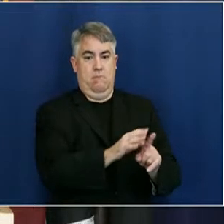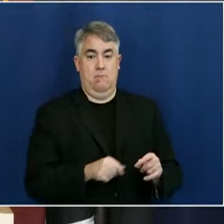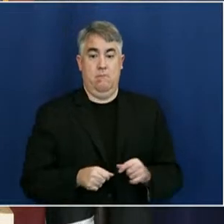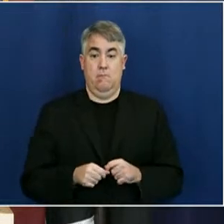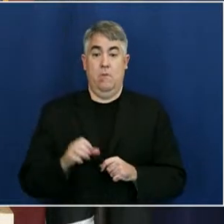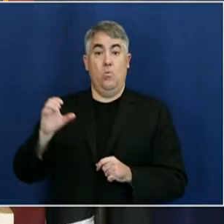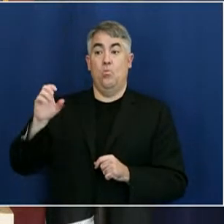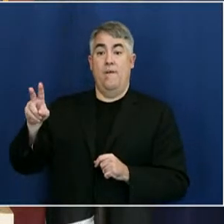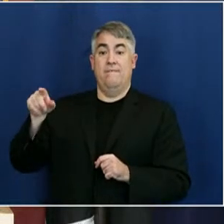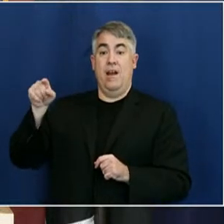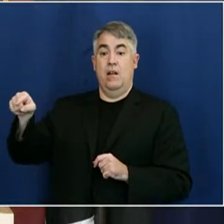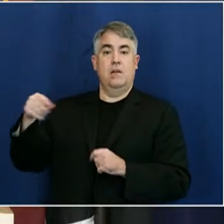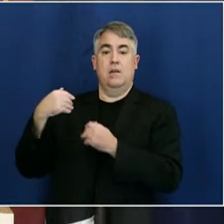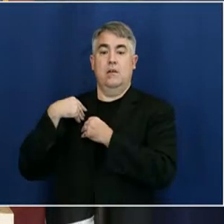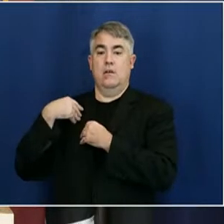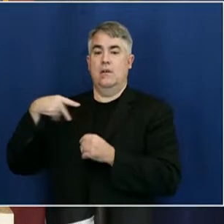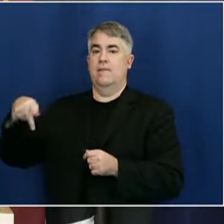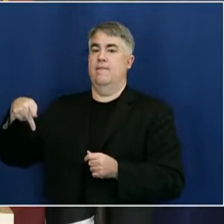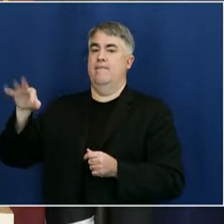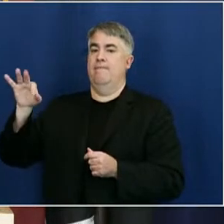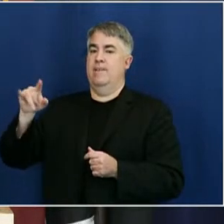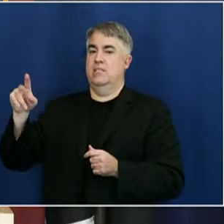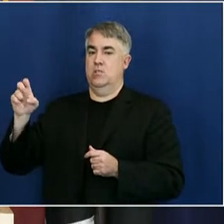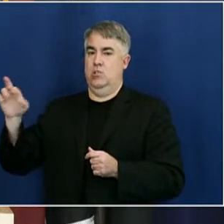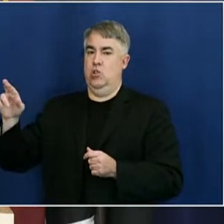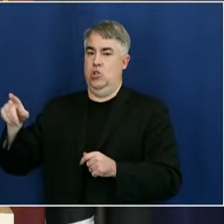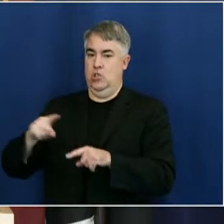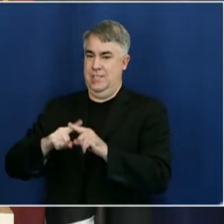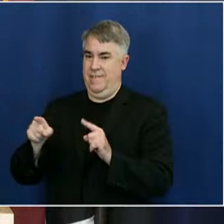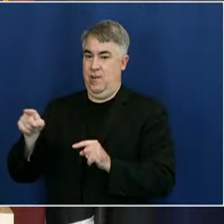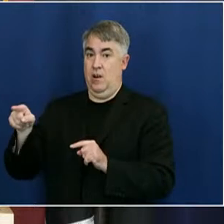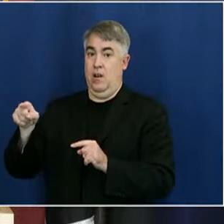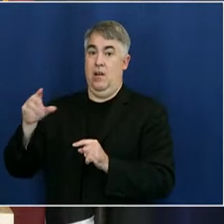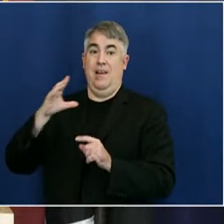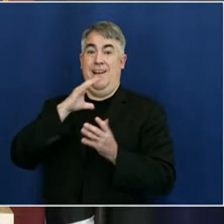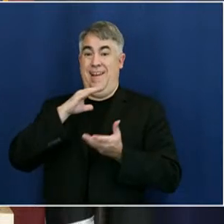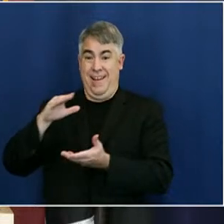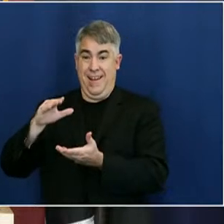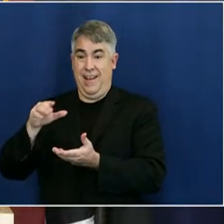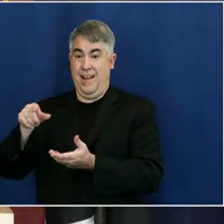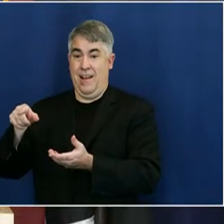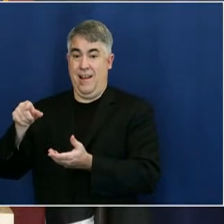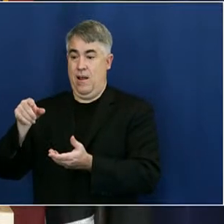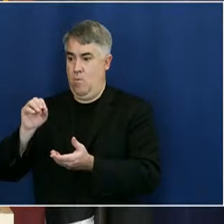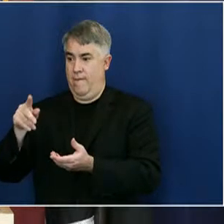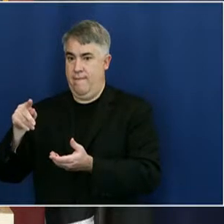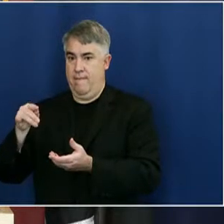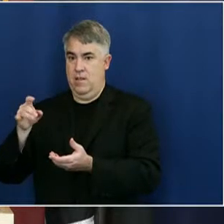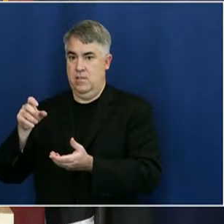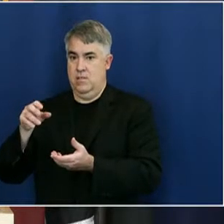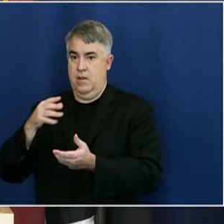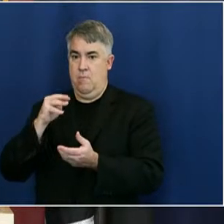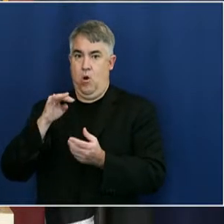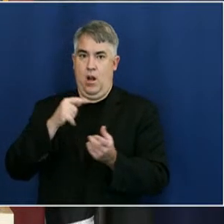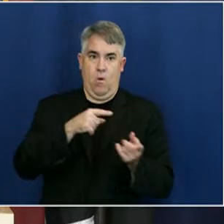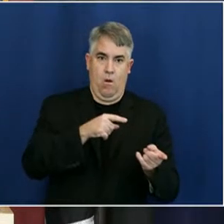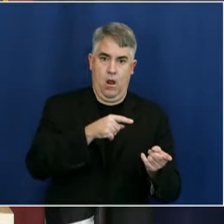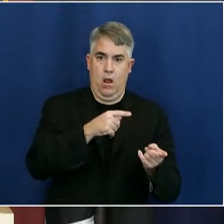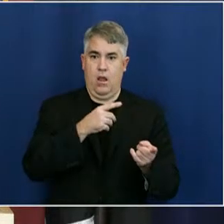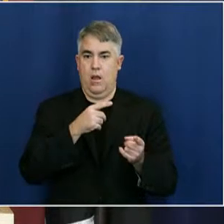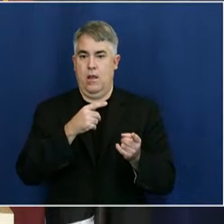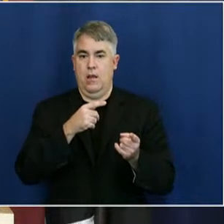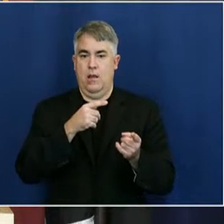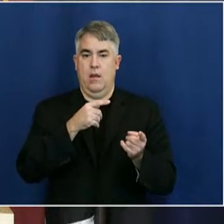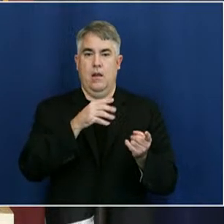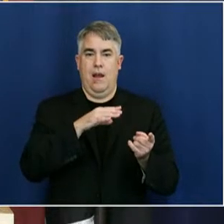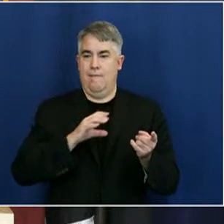a shipment of Moderna, then that impacts one site. That does not impact the other site because there are two different vaccines that often get shipped. Well, they